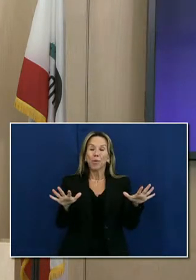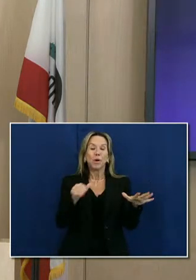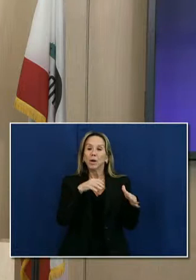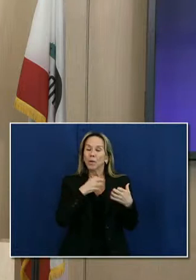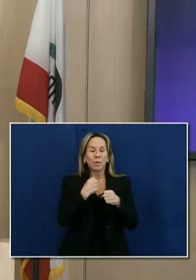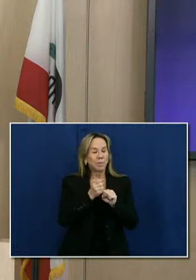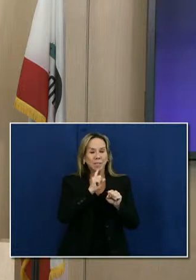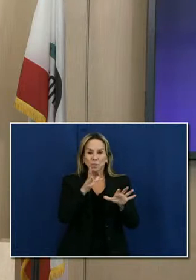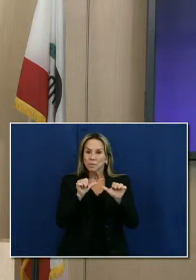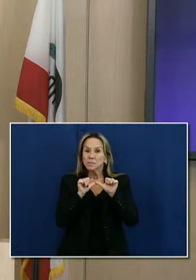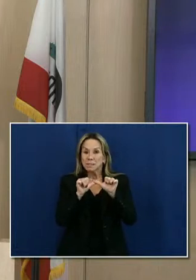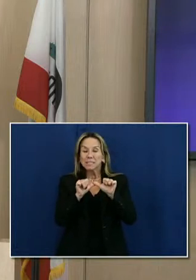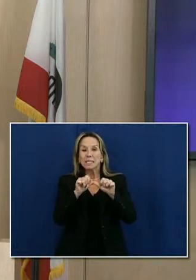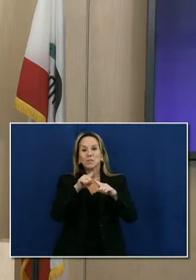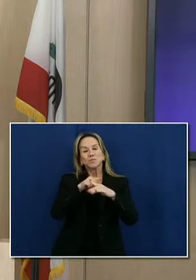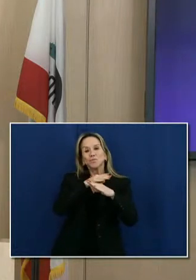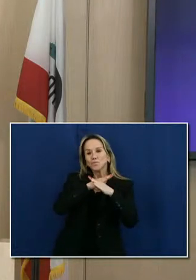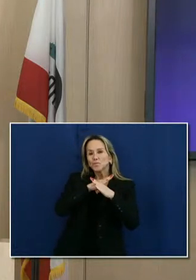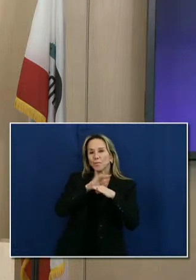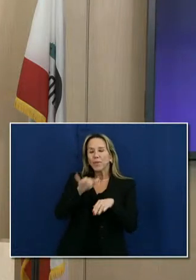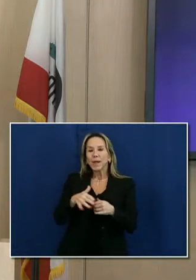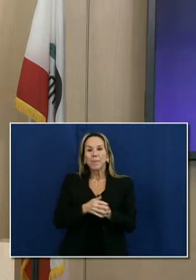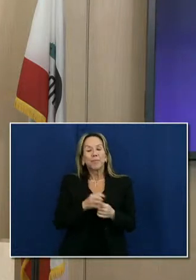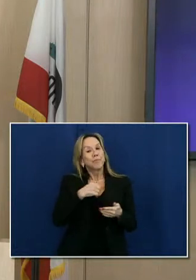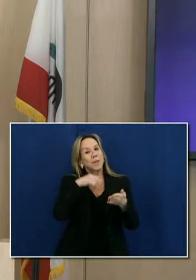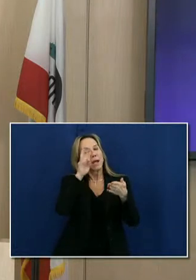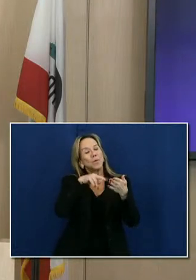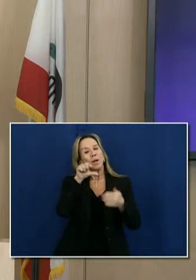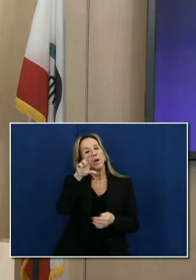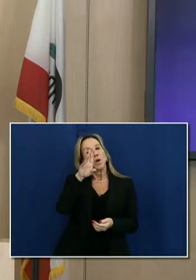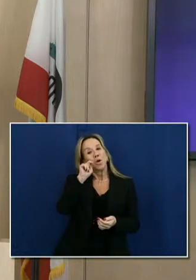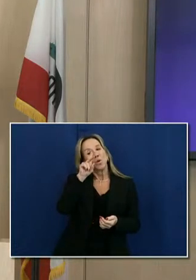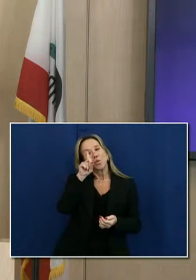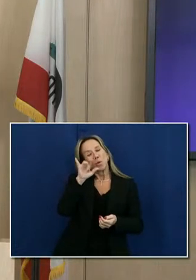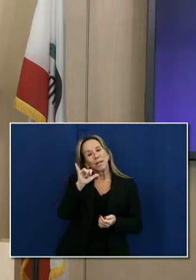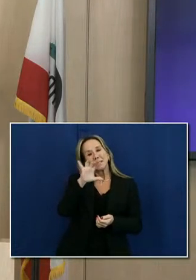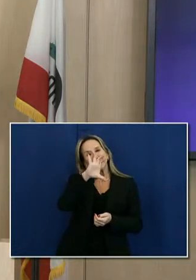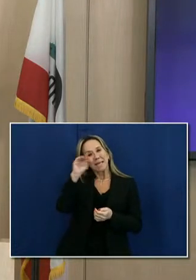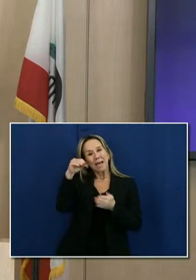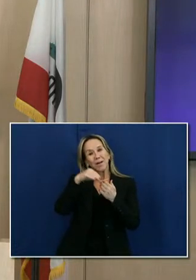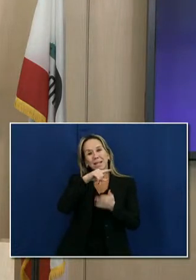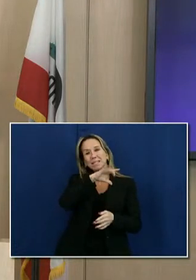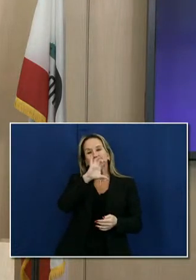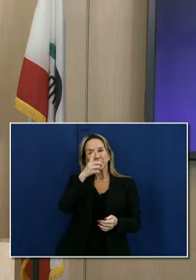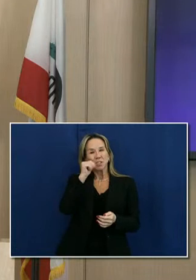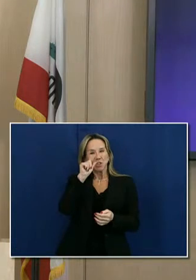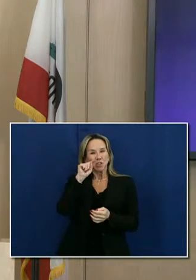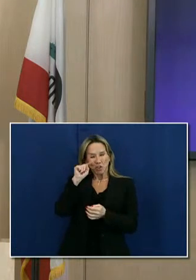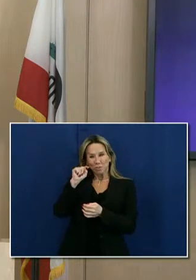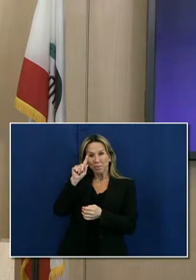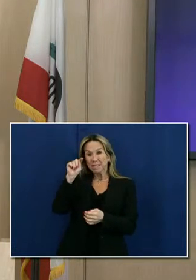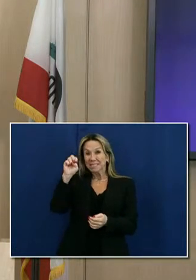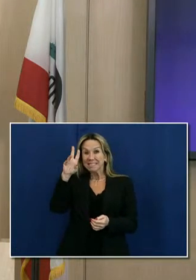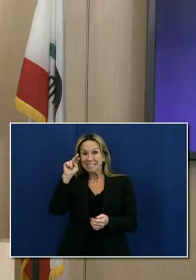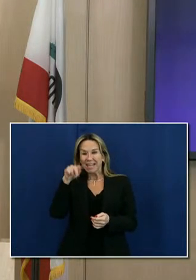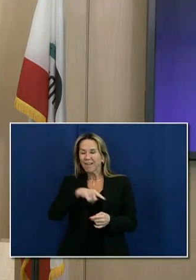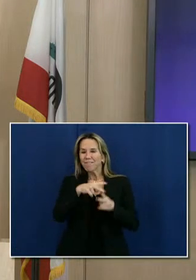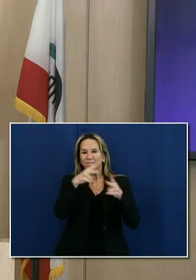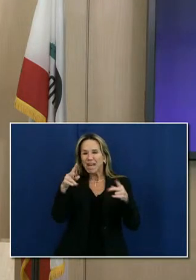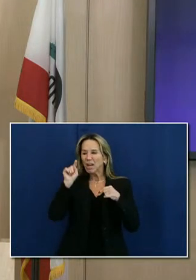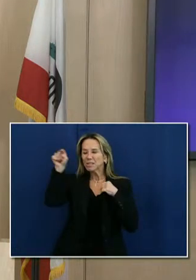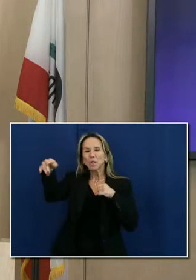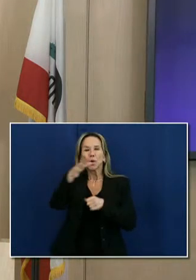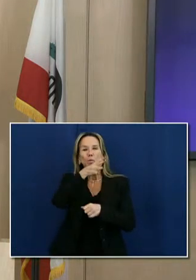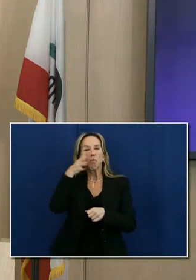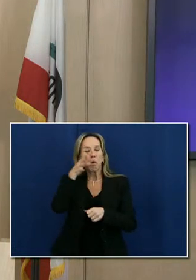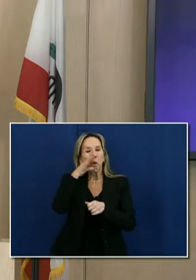sure we continue to fight against that. I was reading about Grundy County in Chattanooga, Tennessee, a very rural area that had seen very